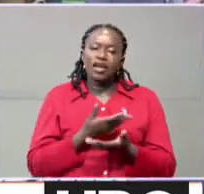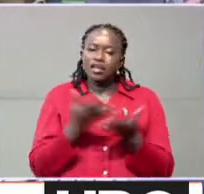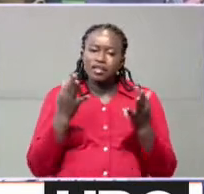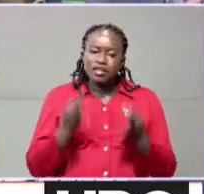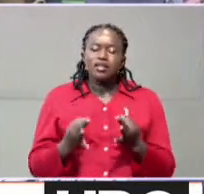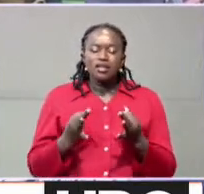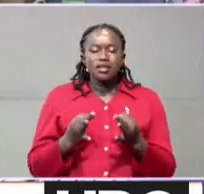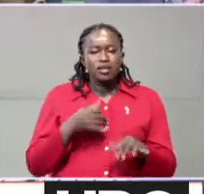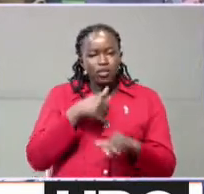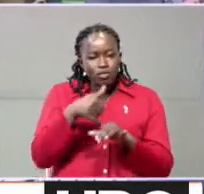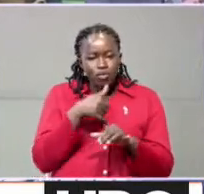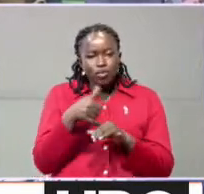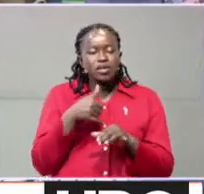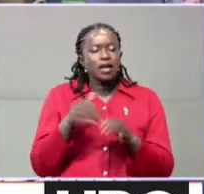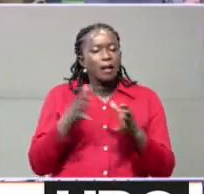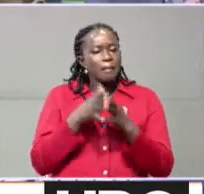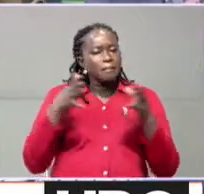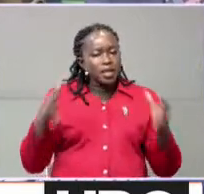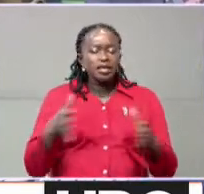nature